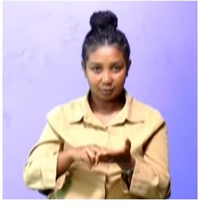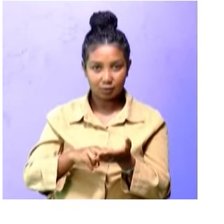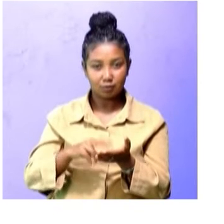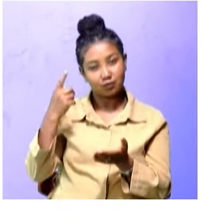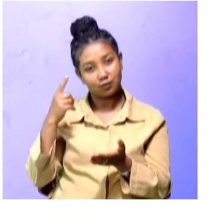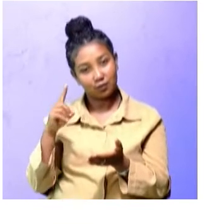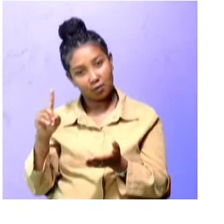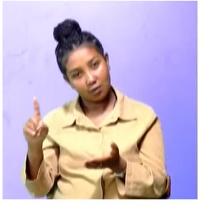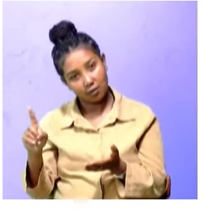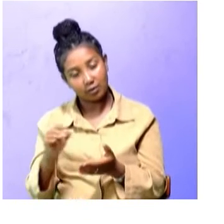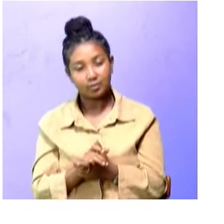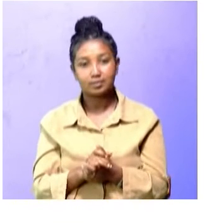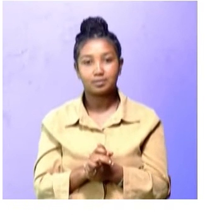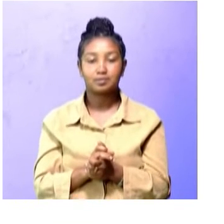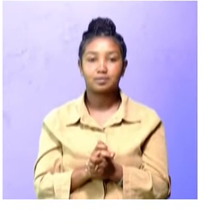for